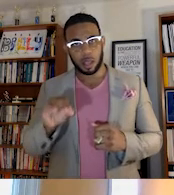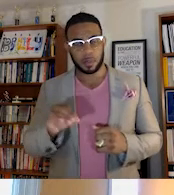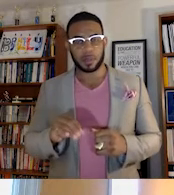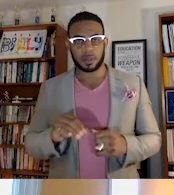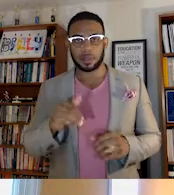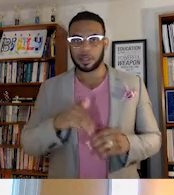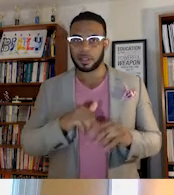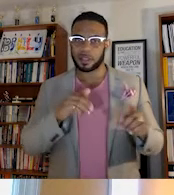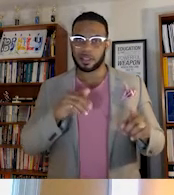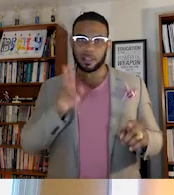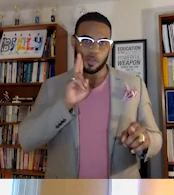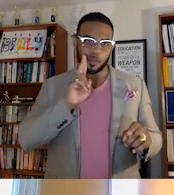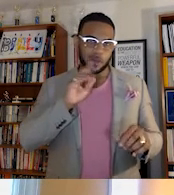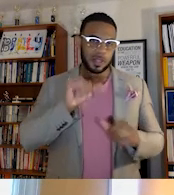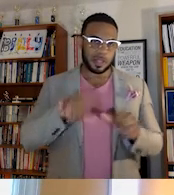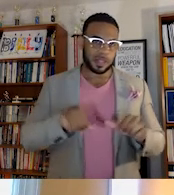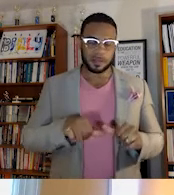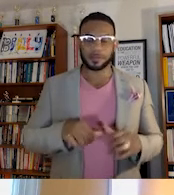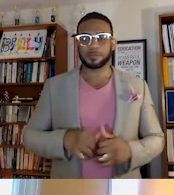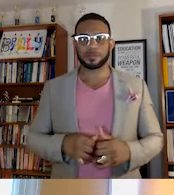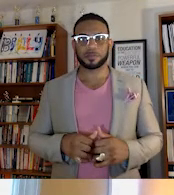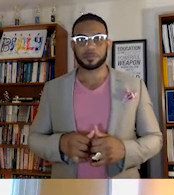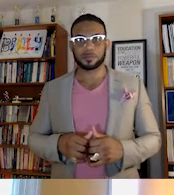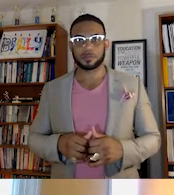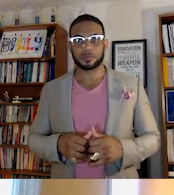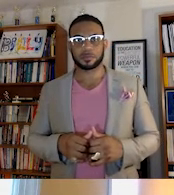the in the Houston area, and